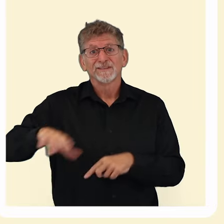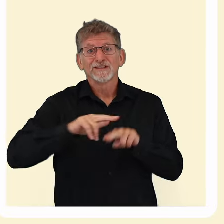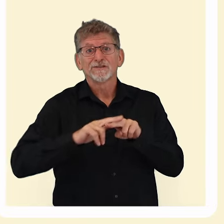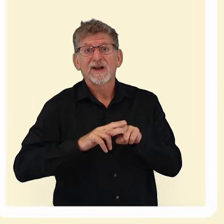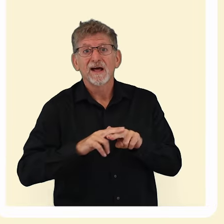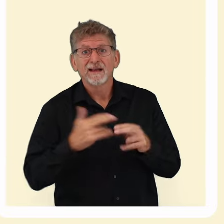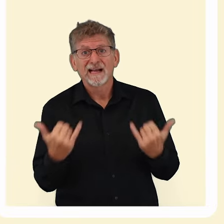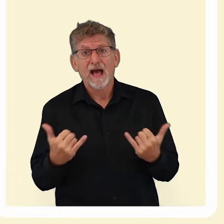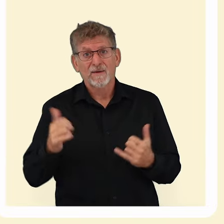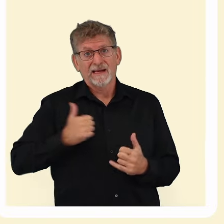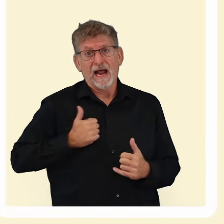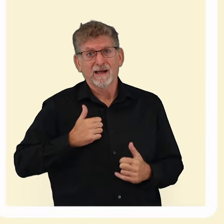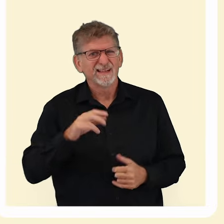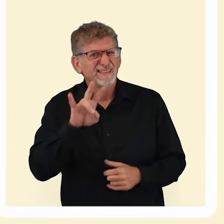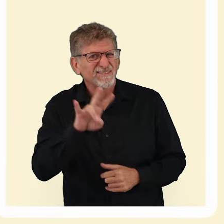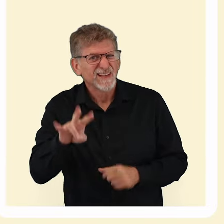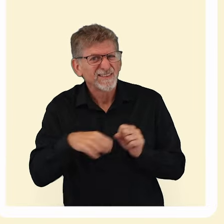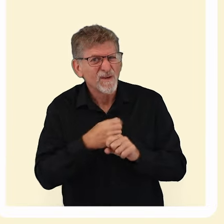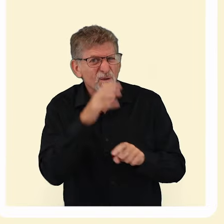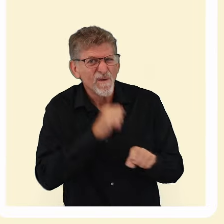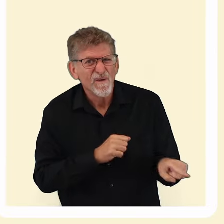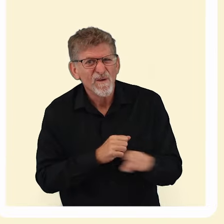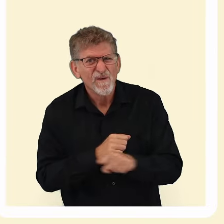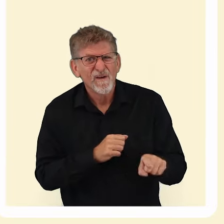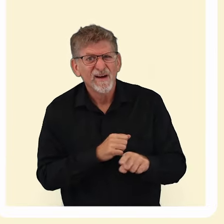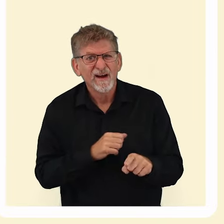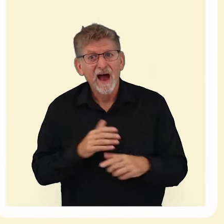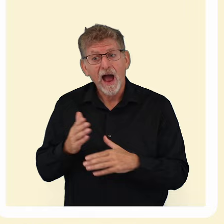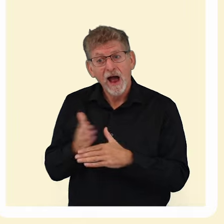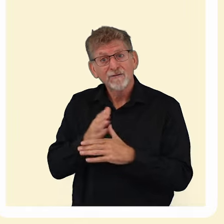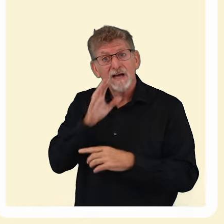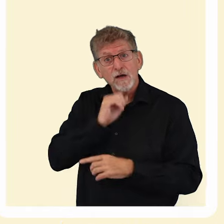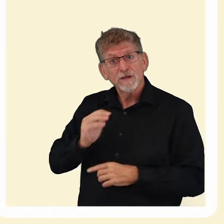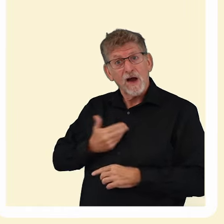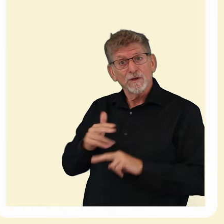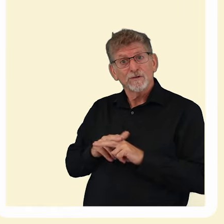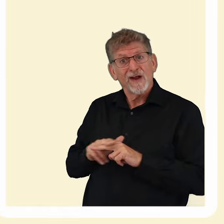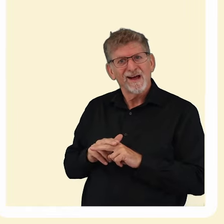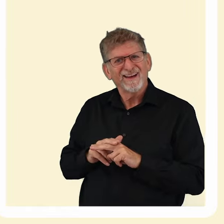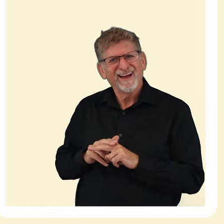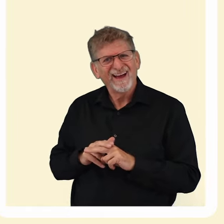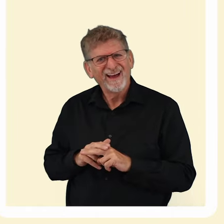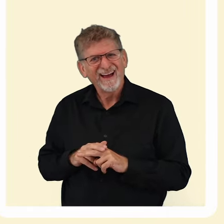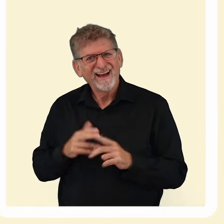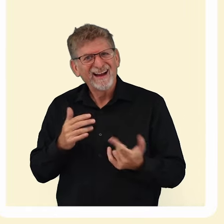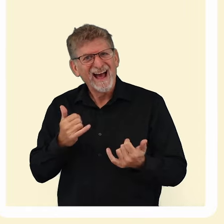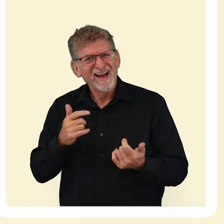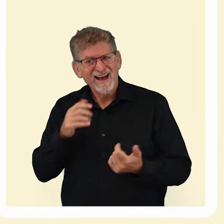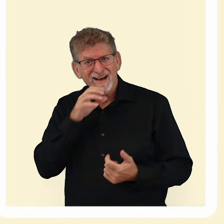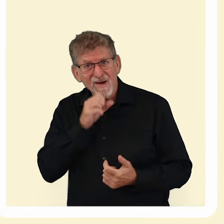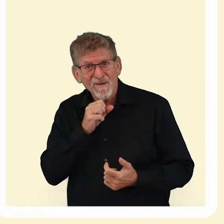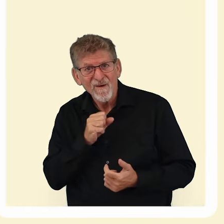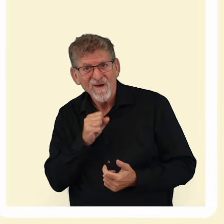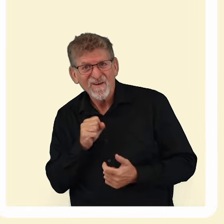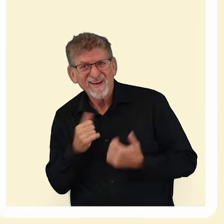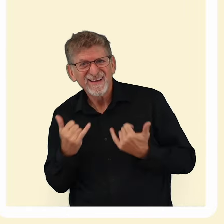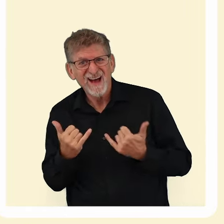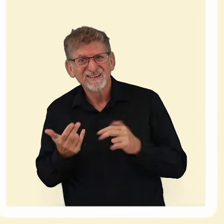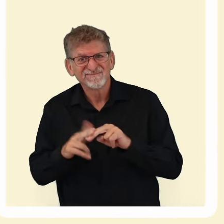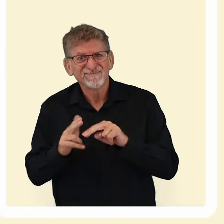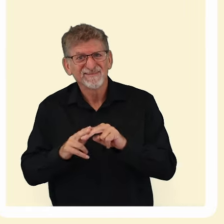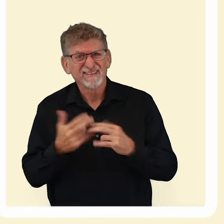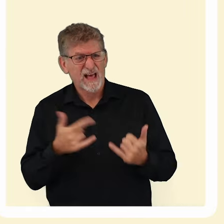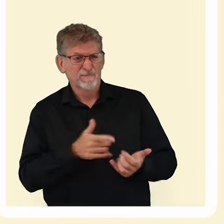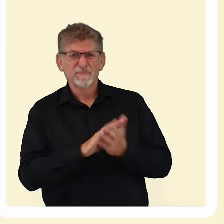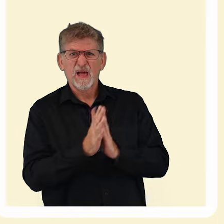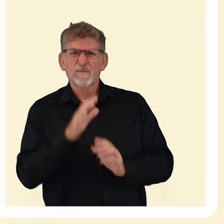our trains? Yes, 77. So you can imagine that they've aged A little bit. It's probably one